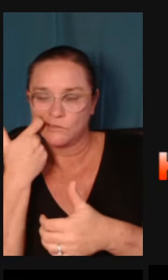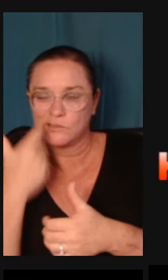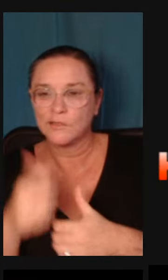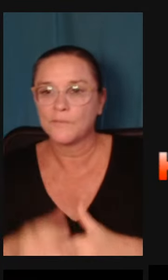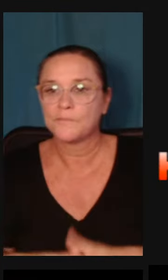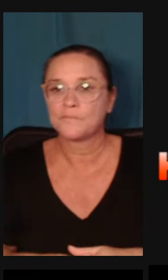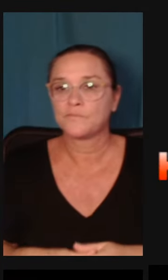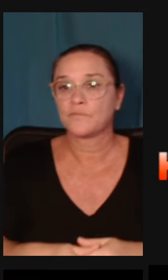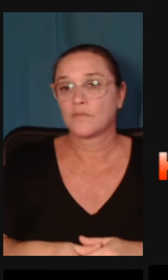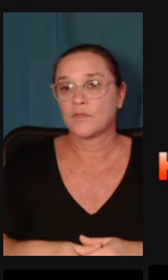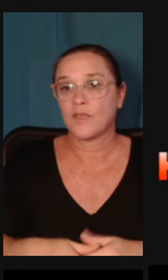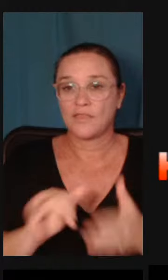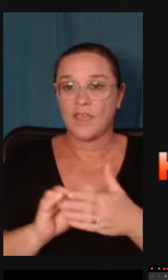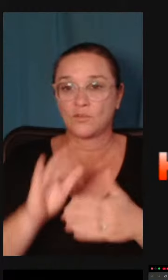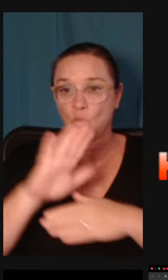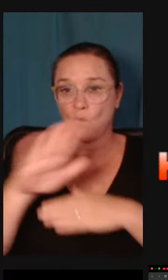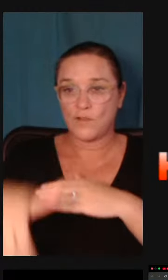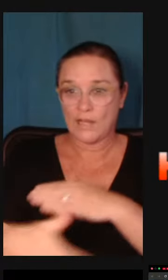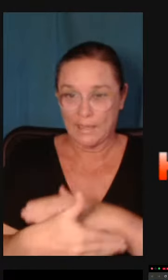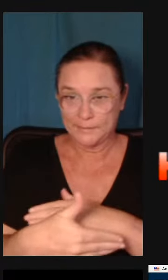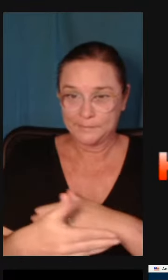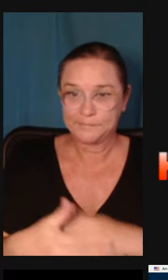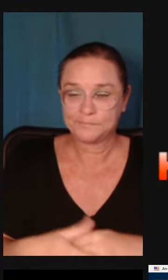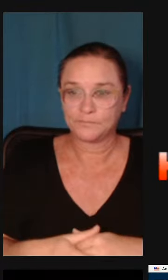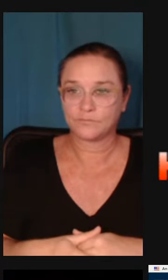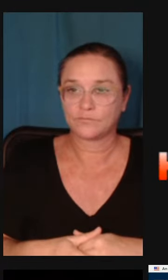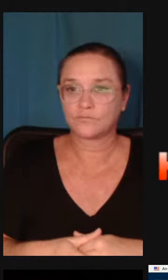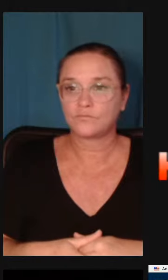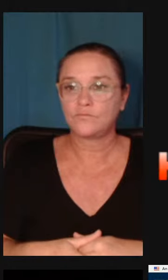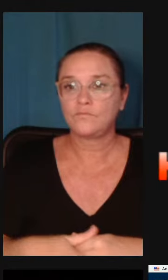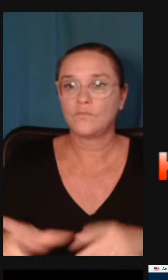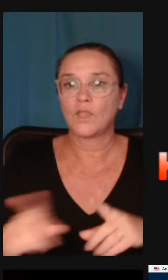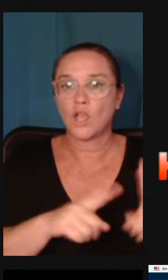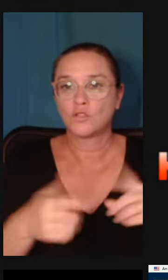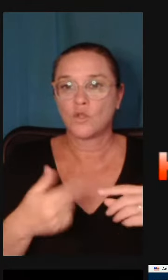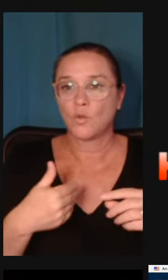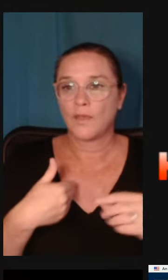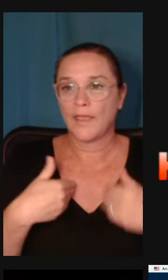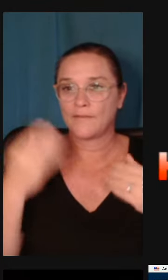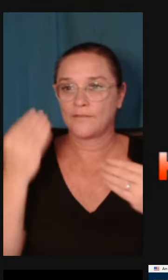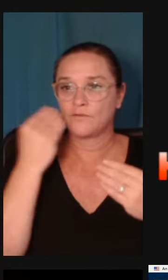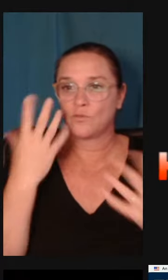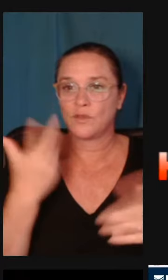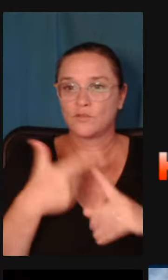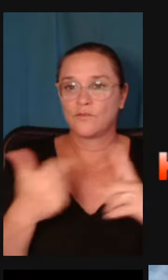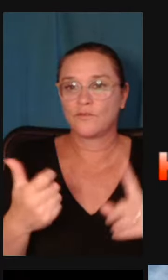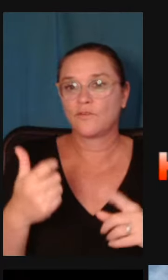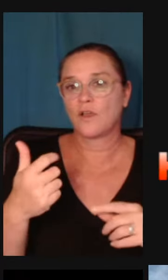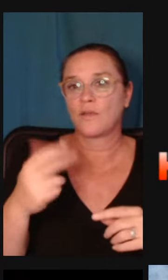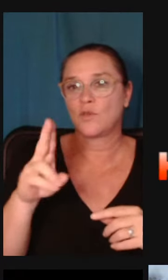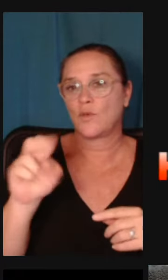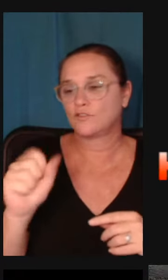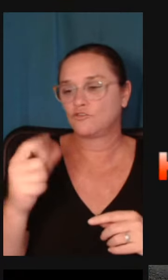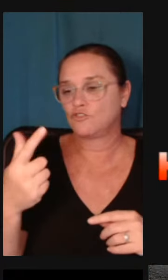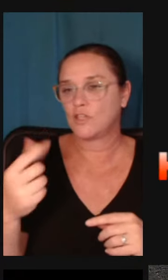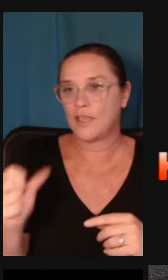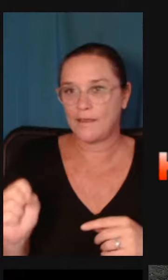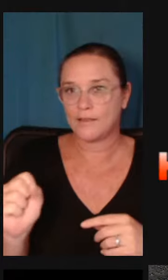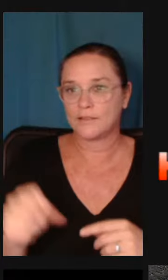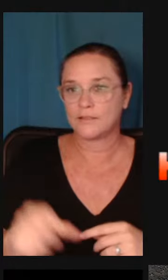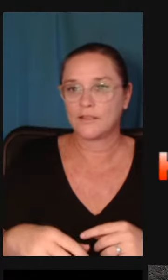like overnight. But we also have a release from the USGS Photo Video Chronology from December